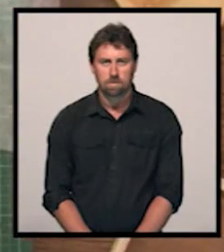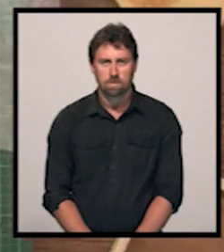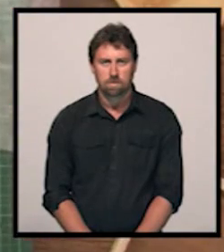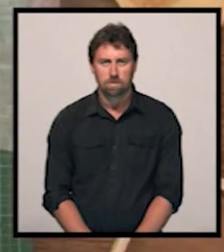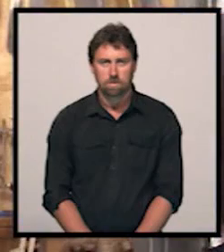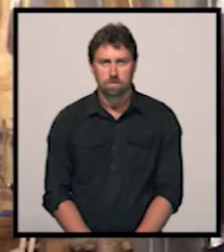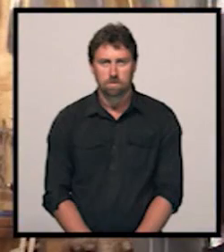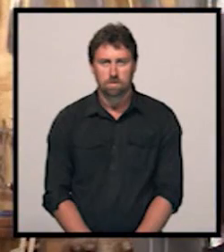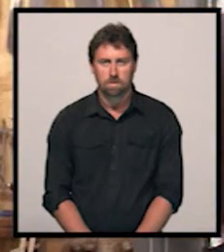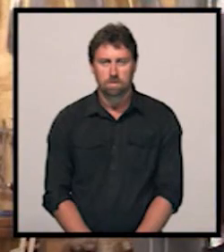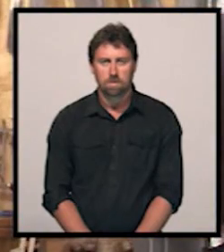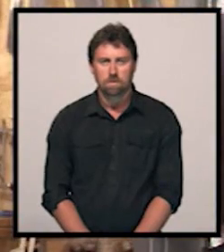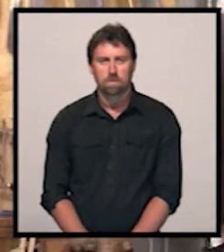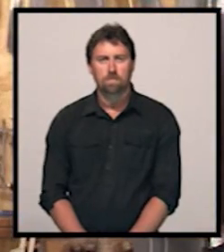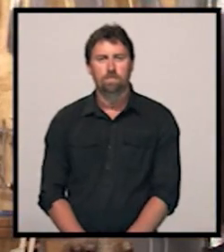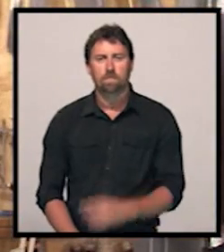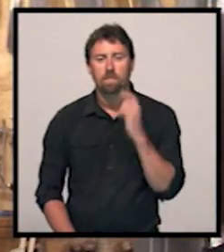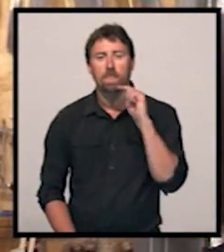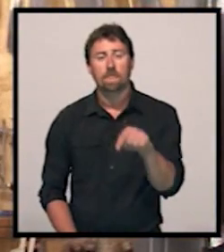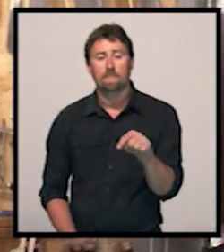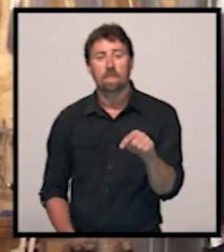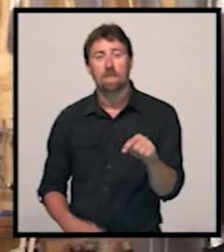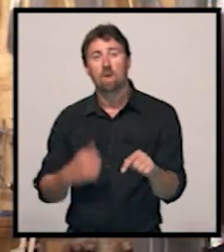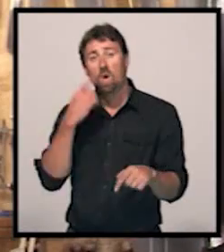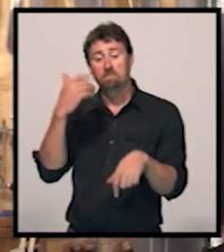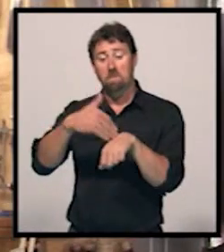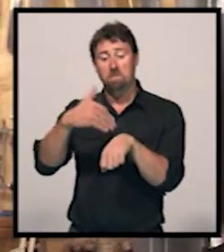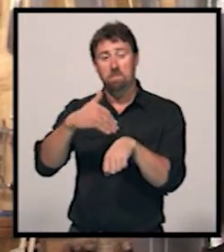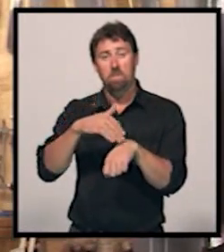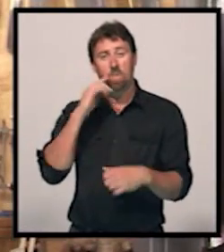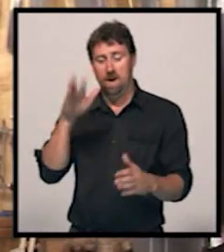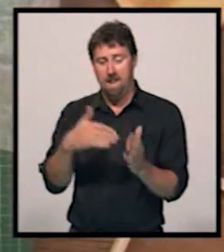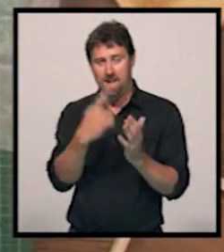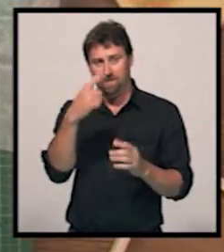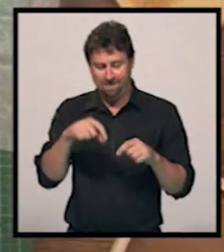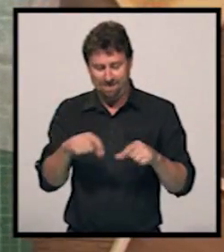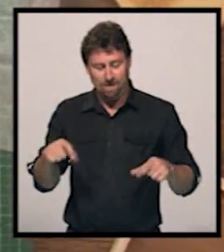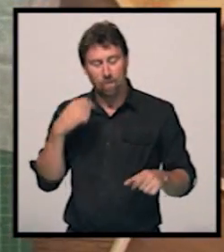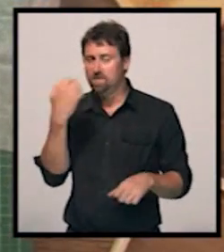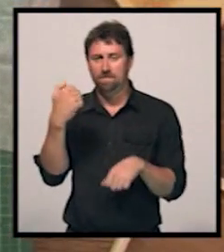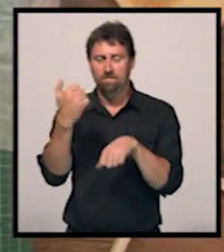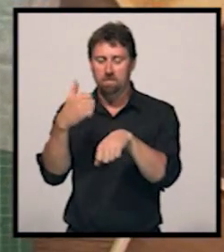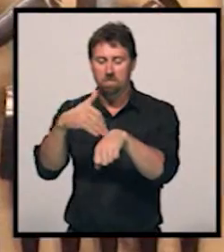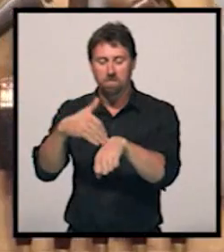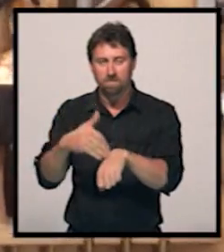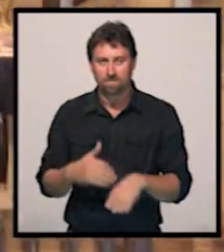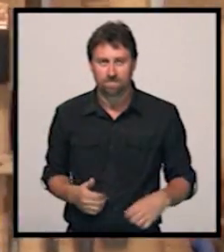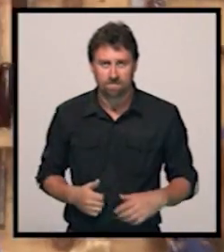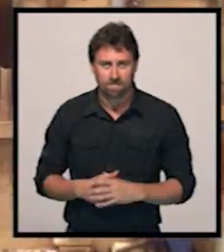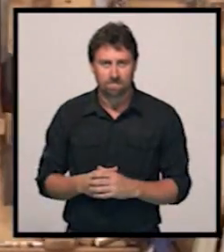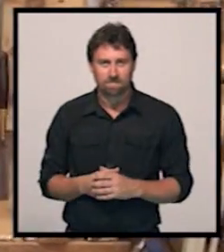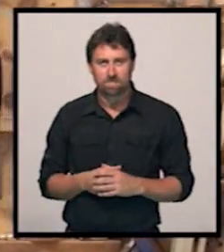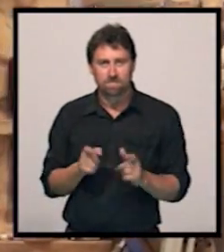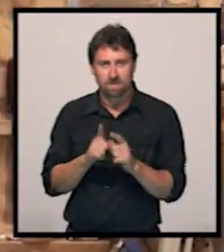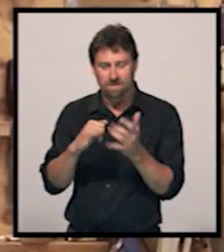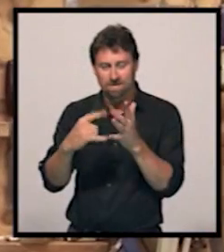And the last one. This one is the one, if you're going to have a problem, it's going to be with the last one. But if it's oversized,